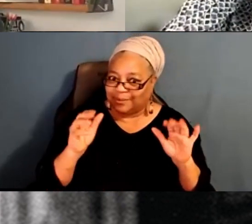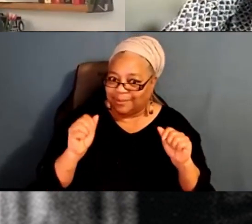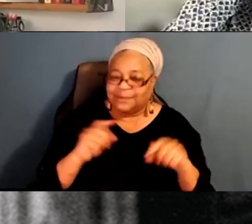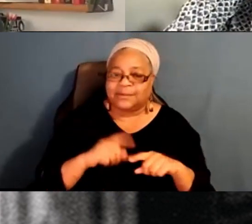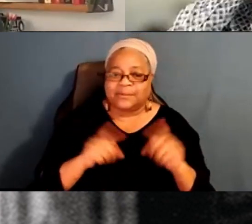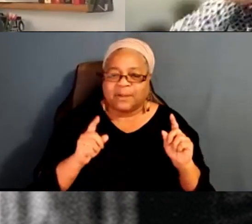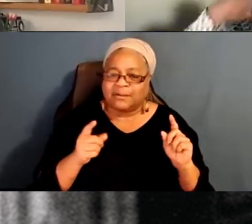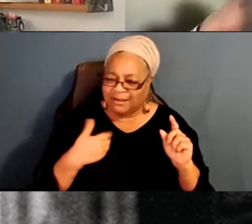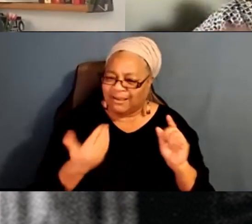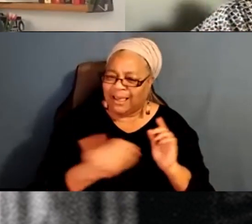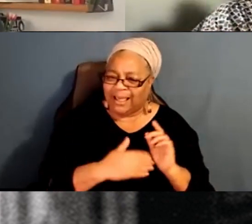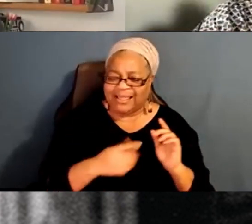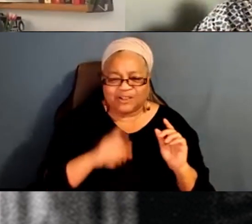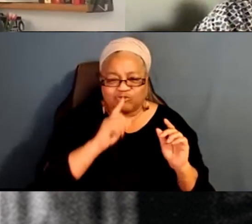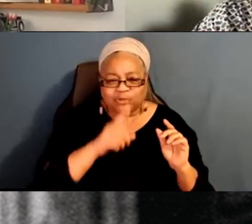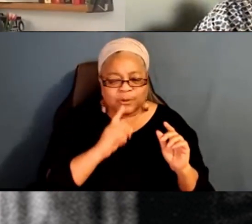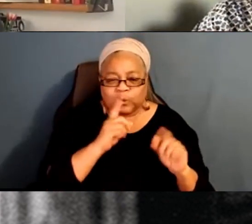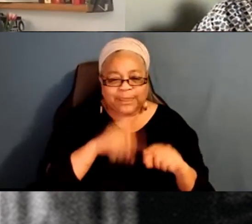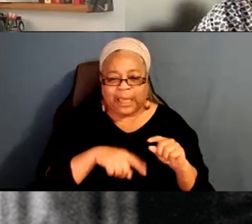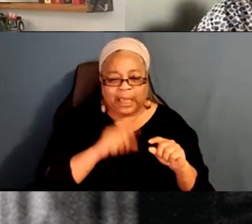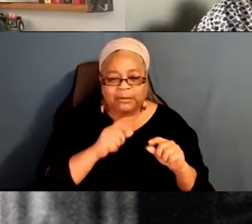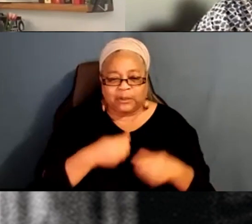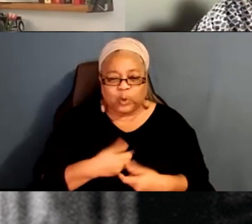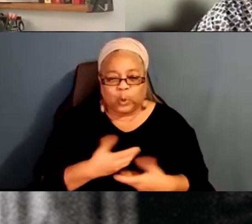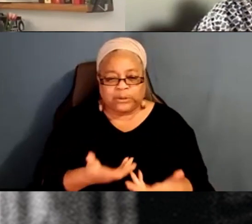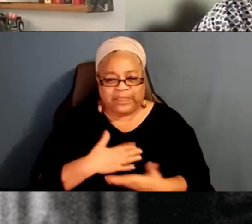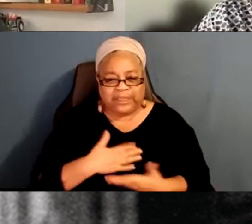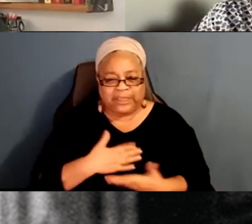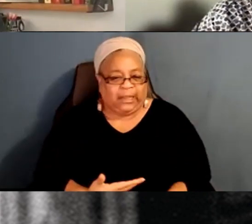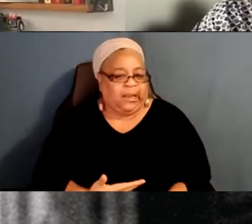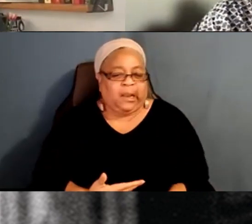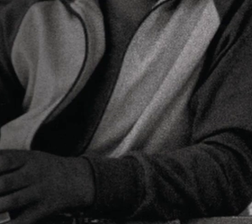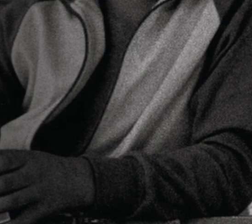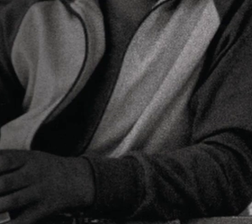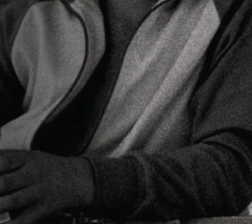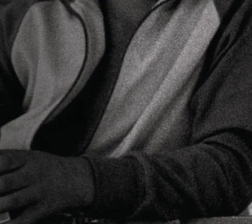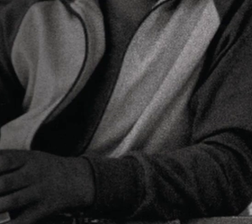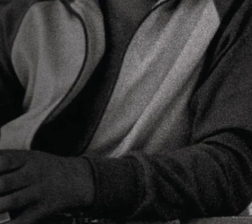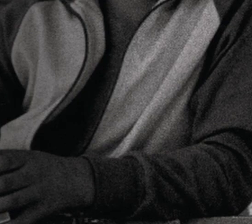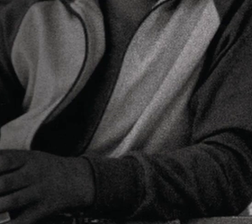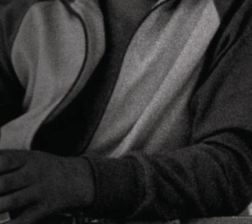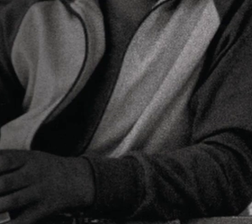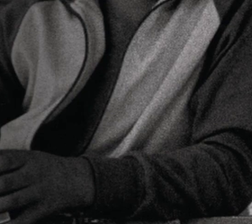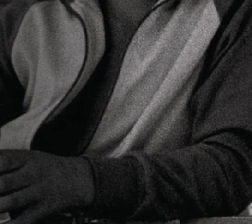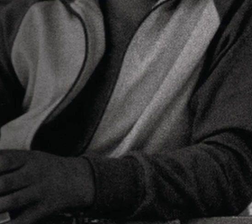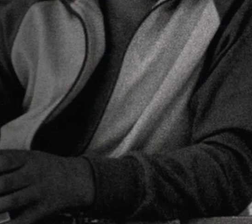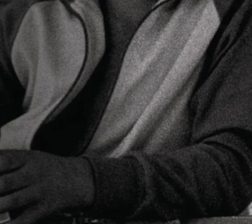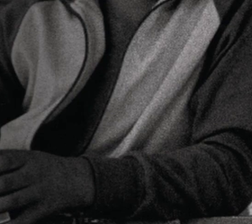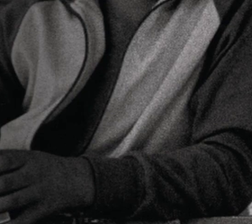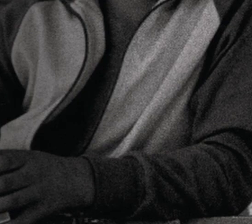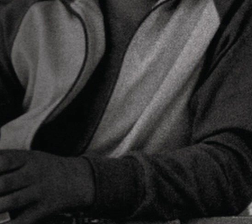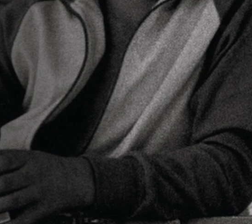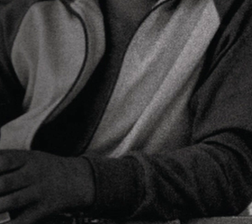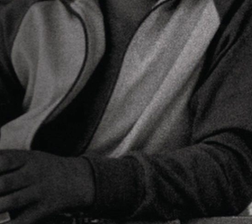really, we cannot be exhausted. Yeah. With you said something about then that's